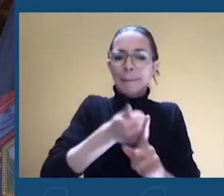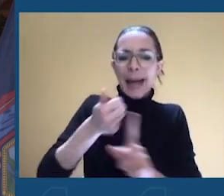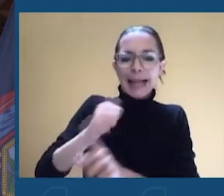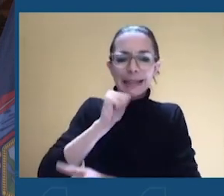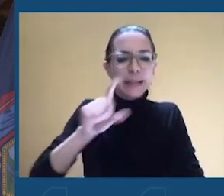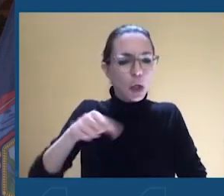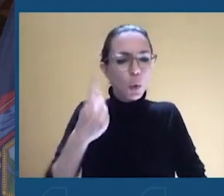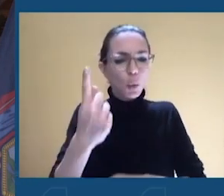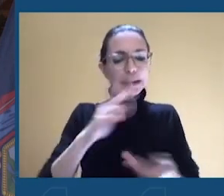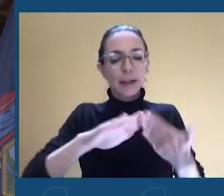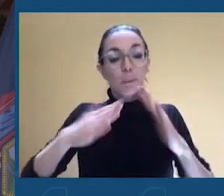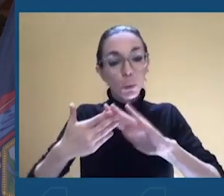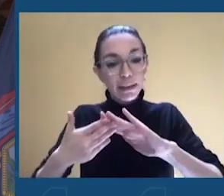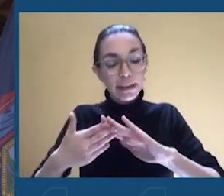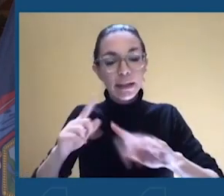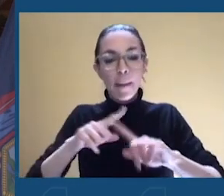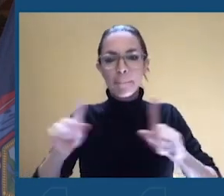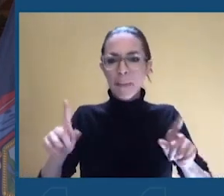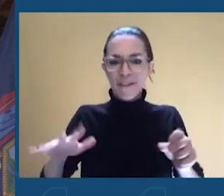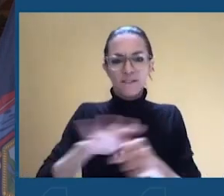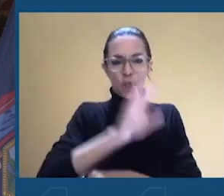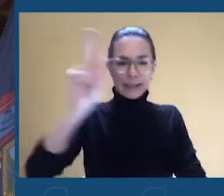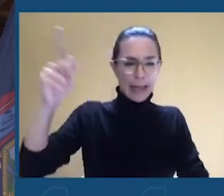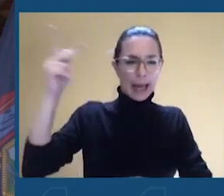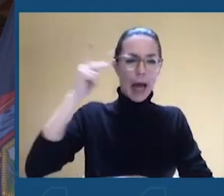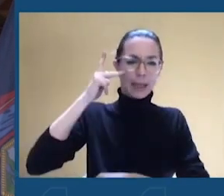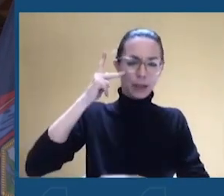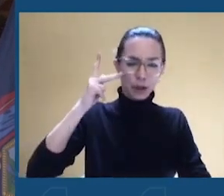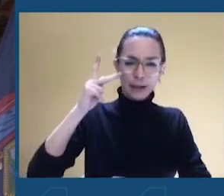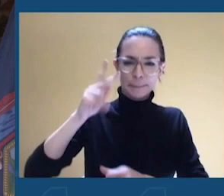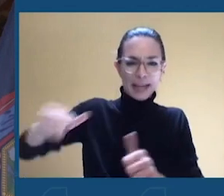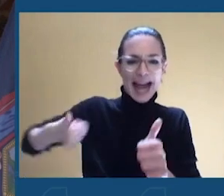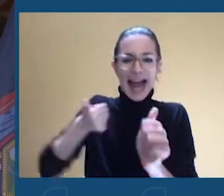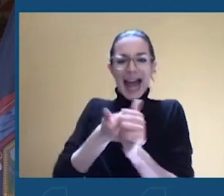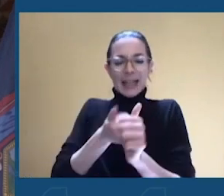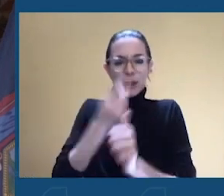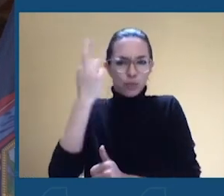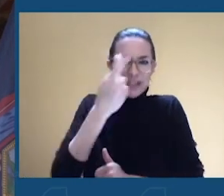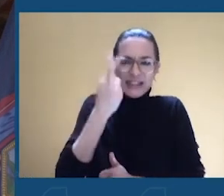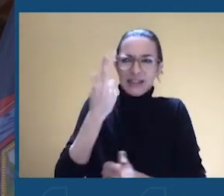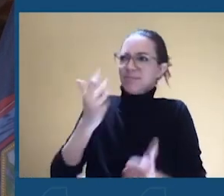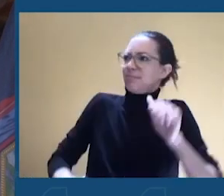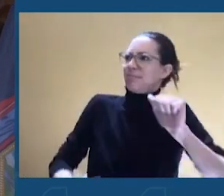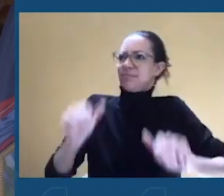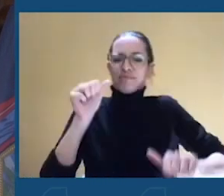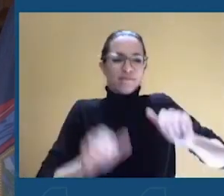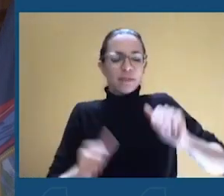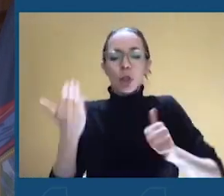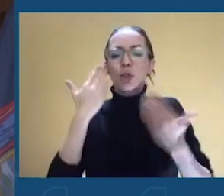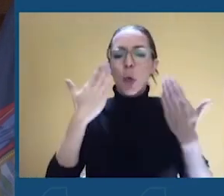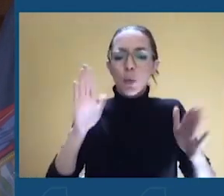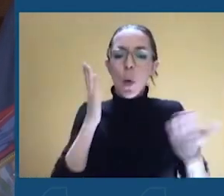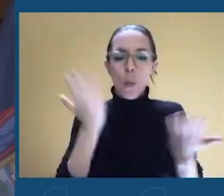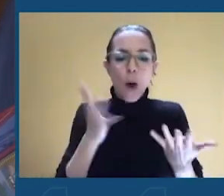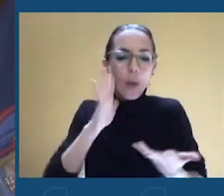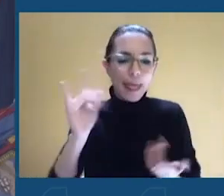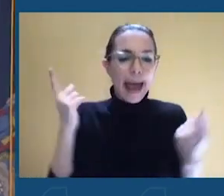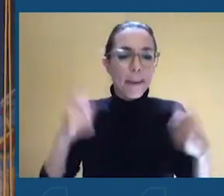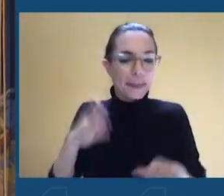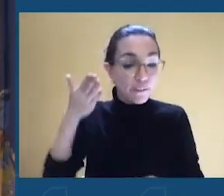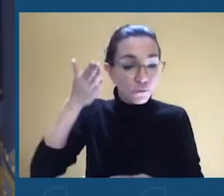communities, but the psychology of your region, the psychology because you just don't know what the future's going to bring. You give up hope. I know